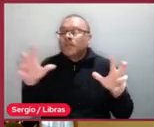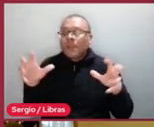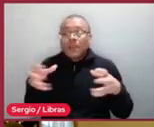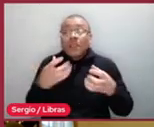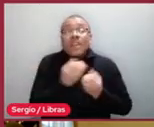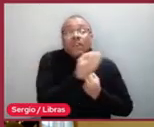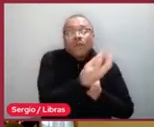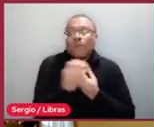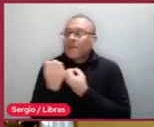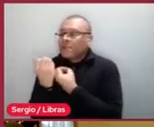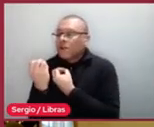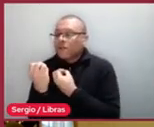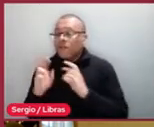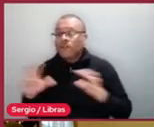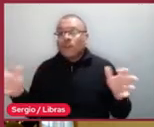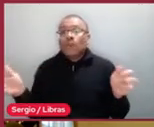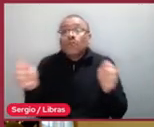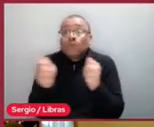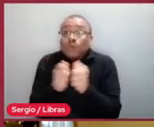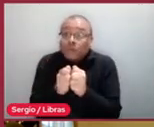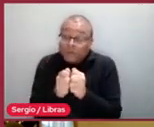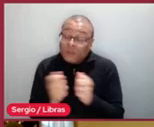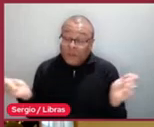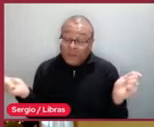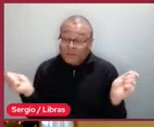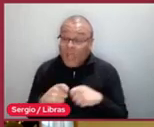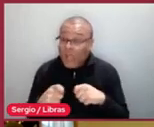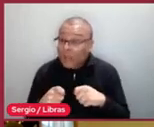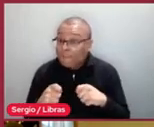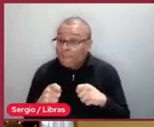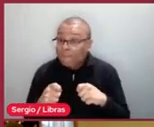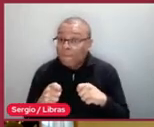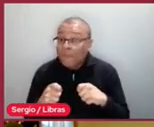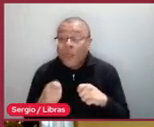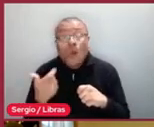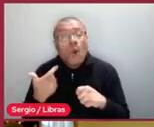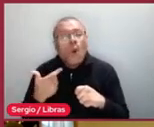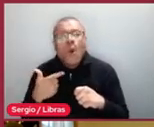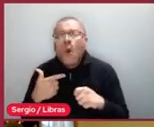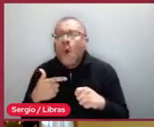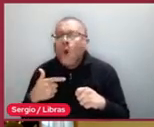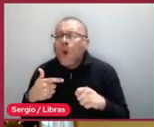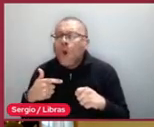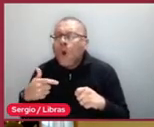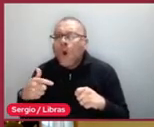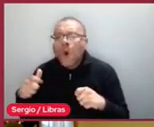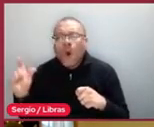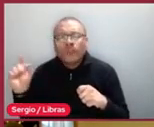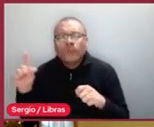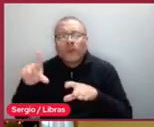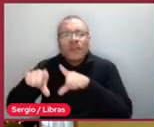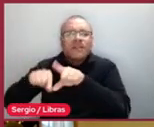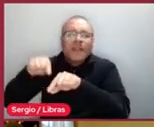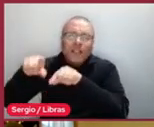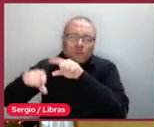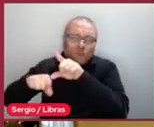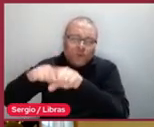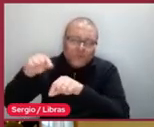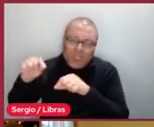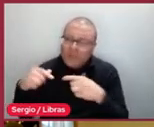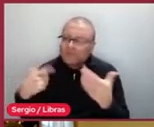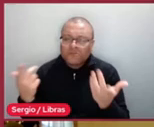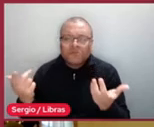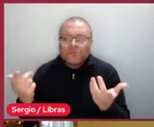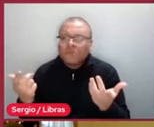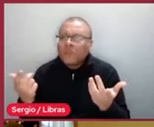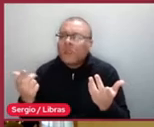And yeah, it's possible. The other things are just copied, like select is copied, where is copied. So if